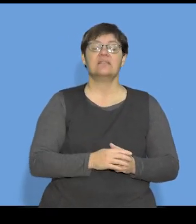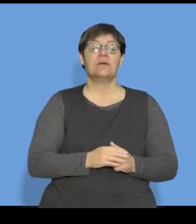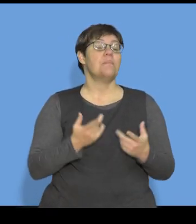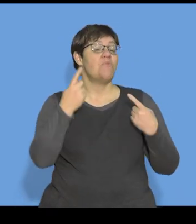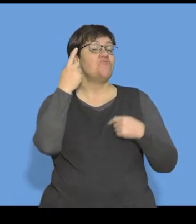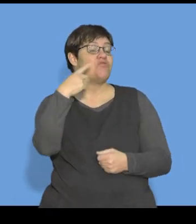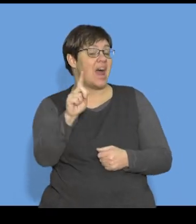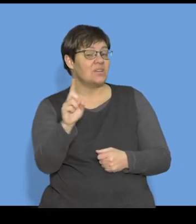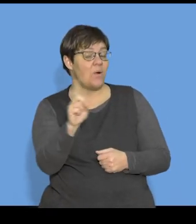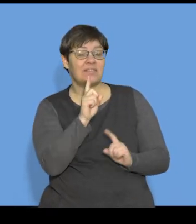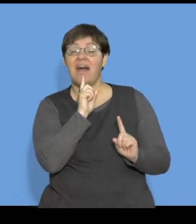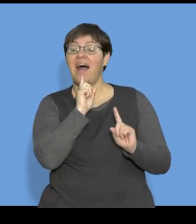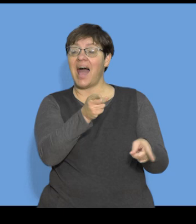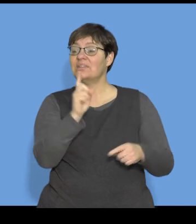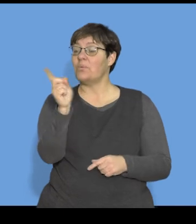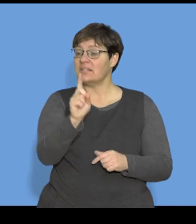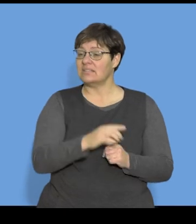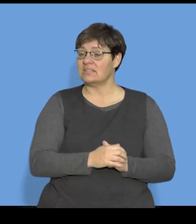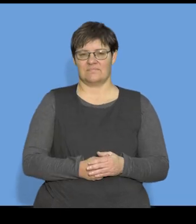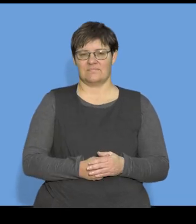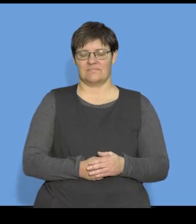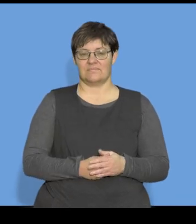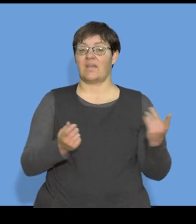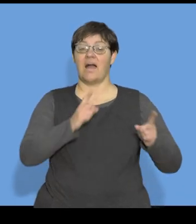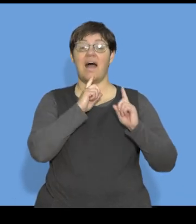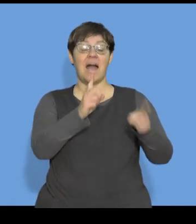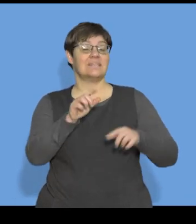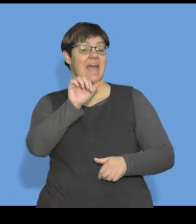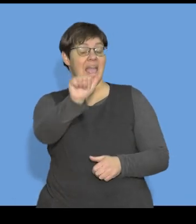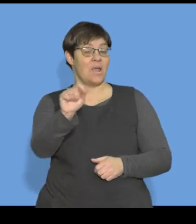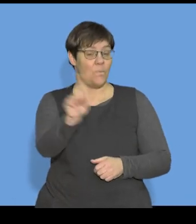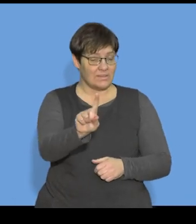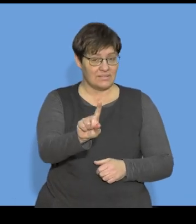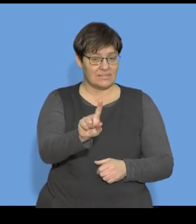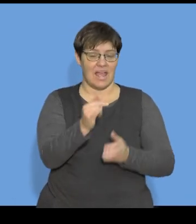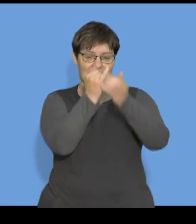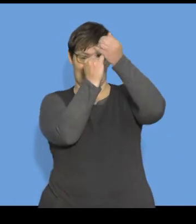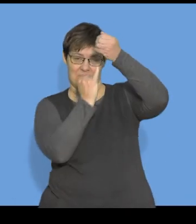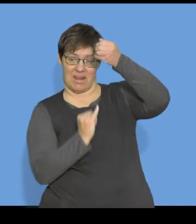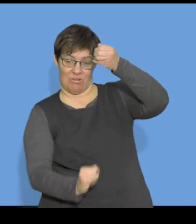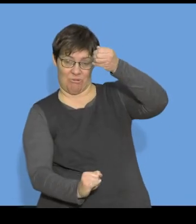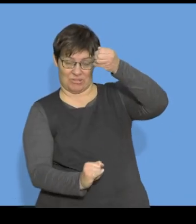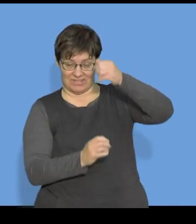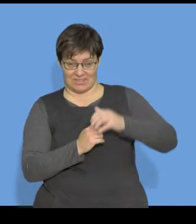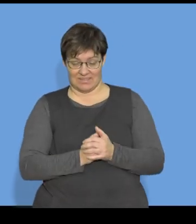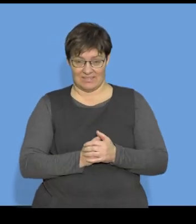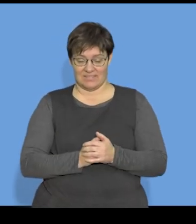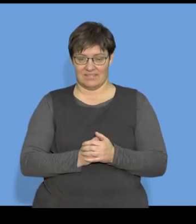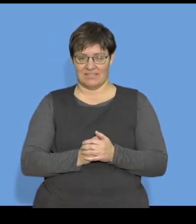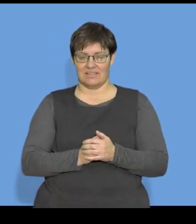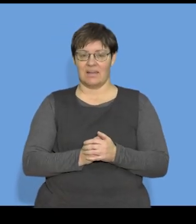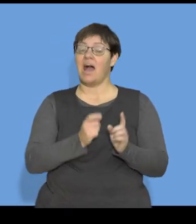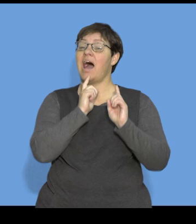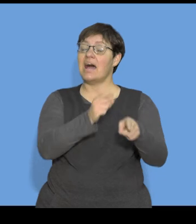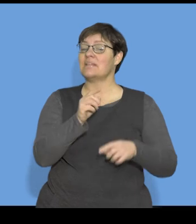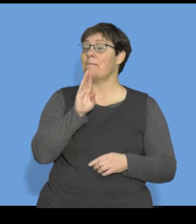it right, your answer should be, the answer for A is the spinal cord. The